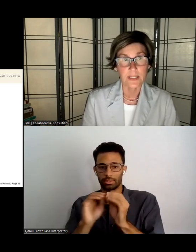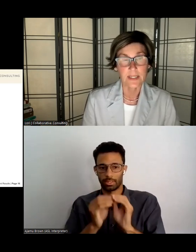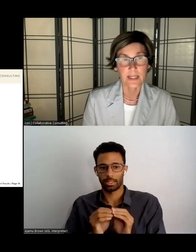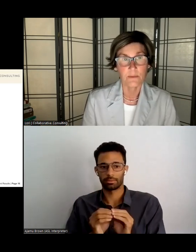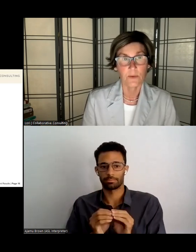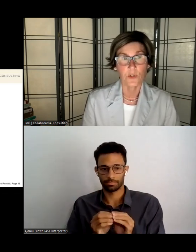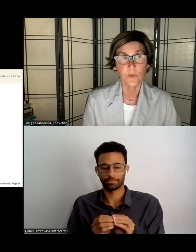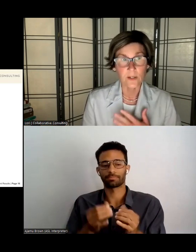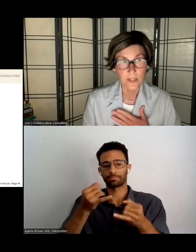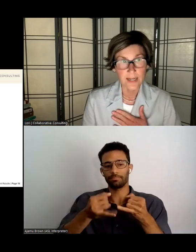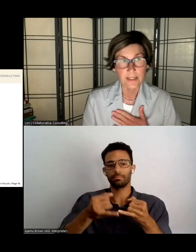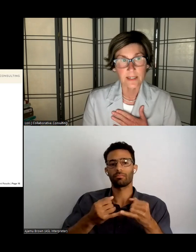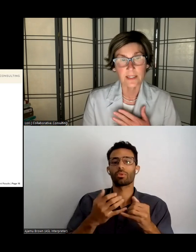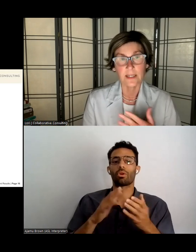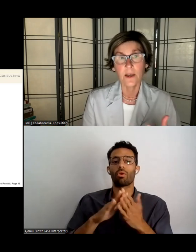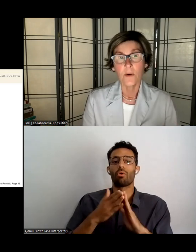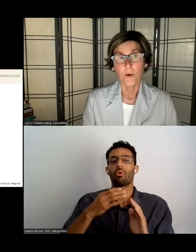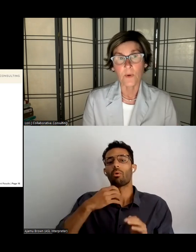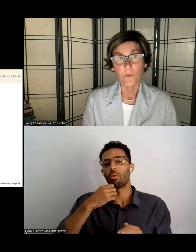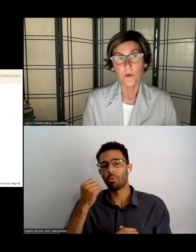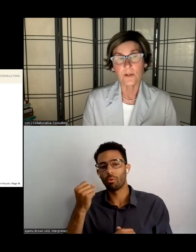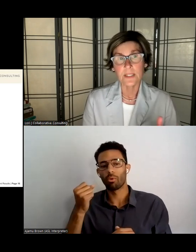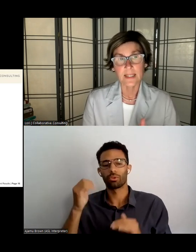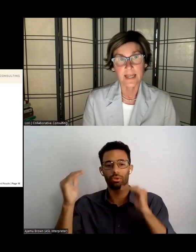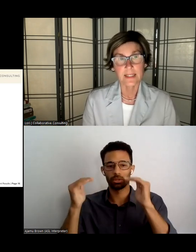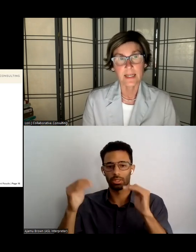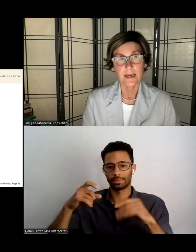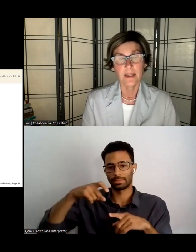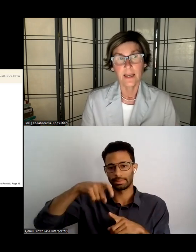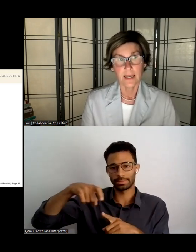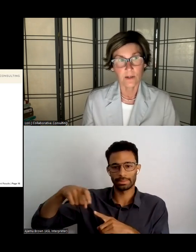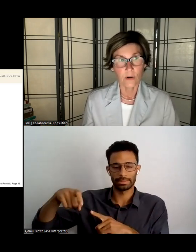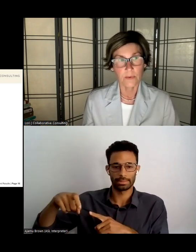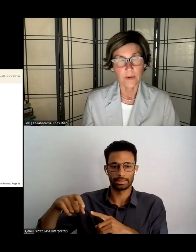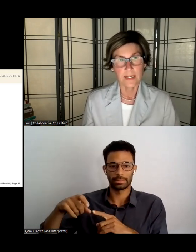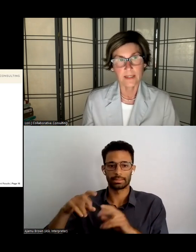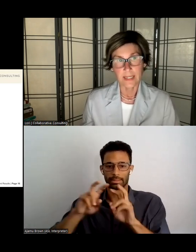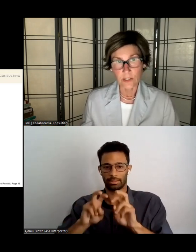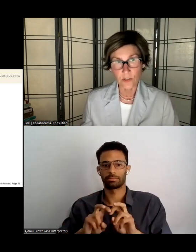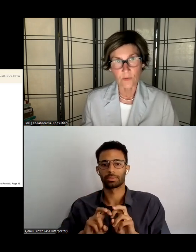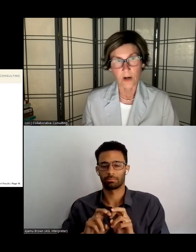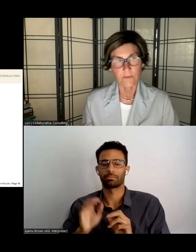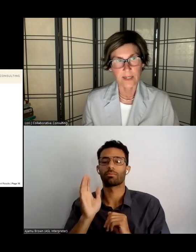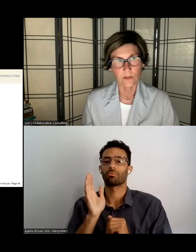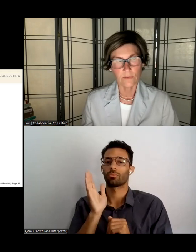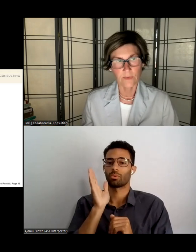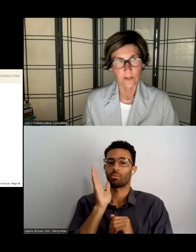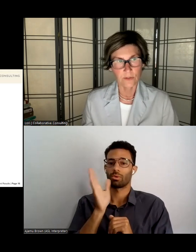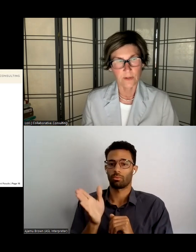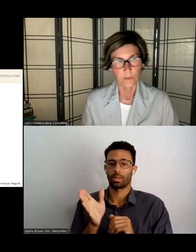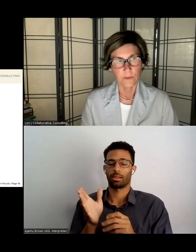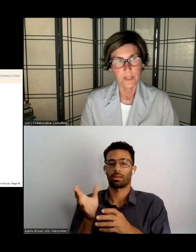adult needs assessment, which we are not conducting, but we will take that data and incorporate it into our